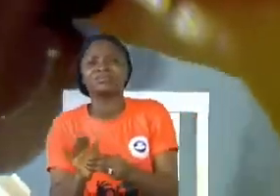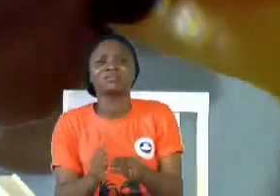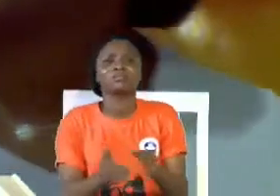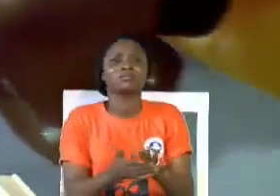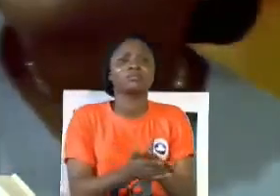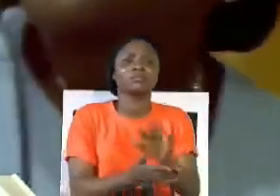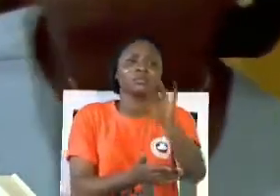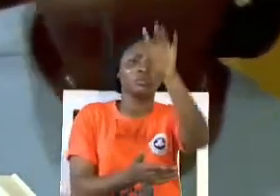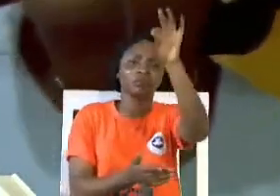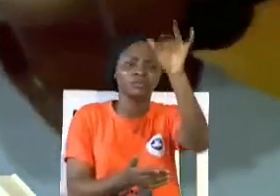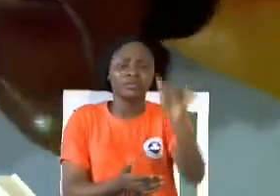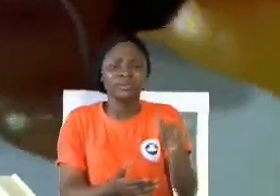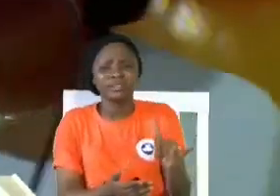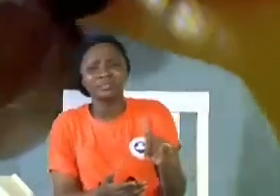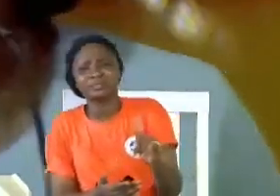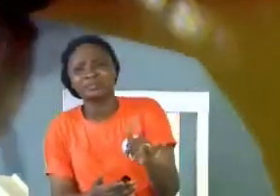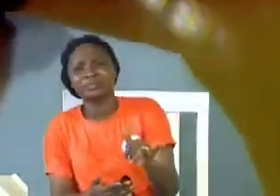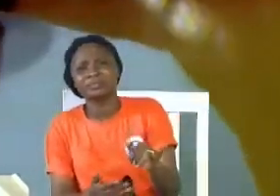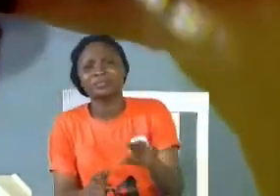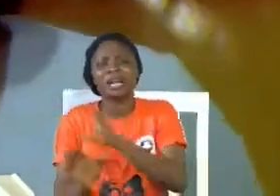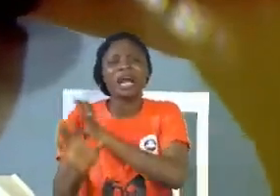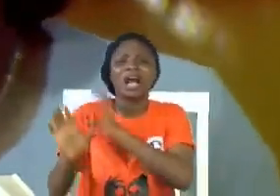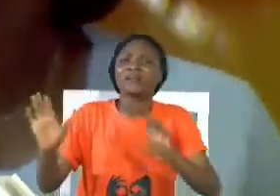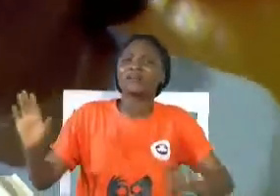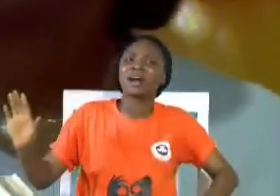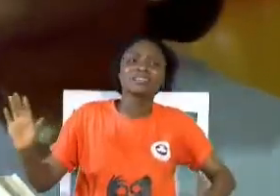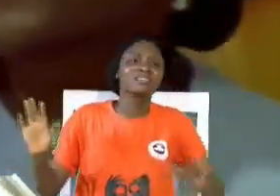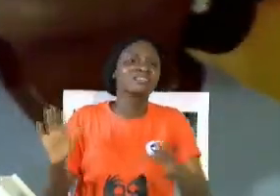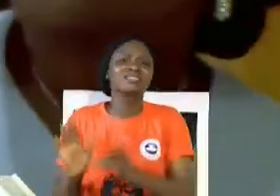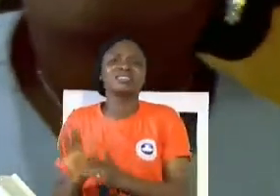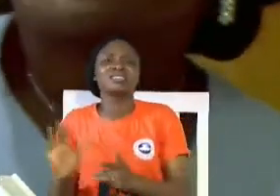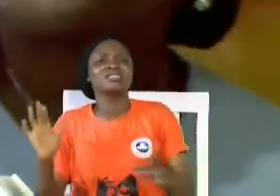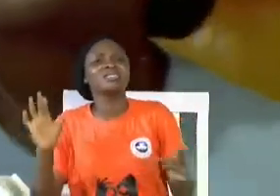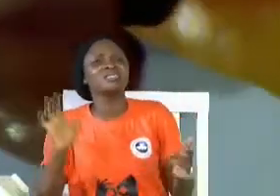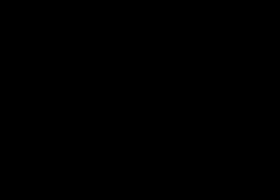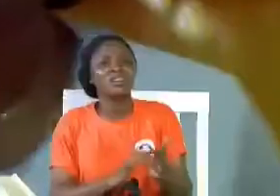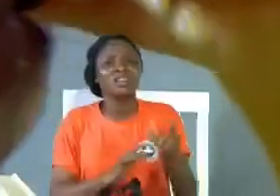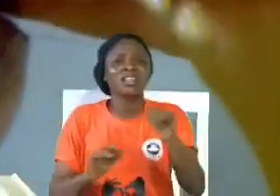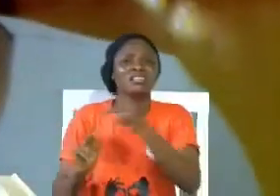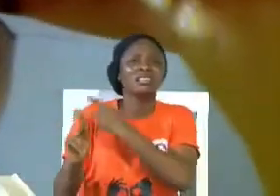glorify Christ Jesus the King.